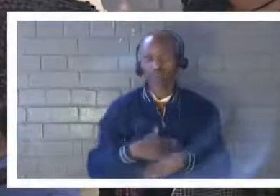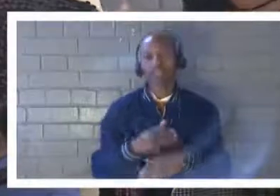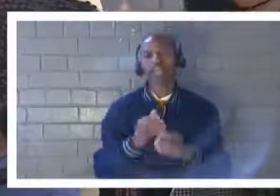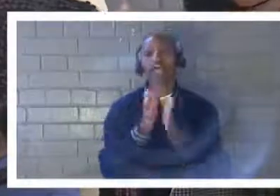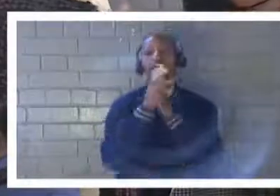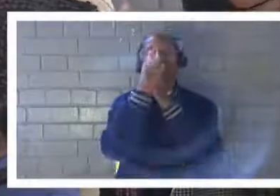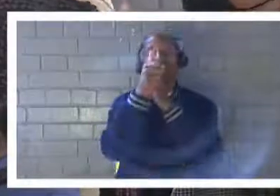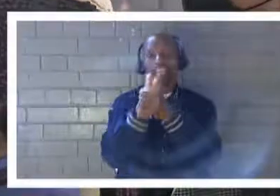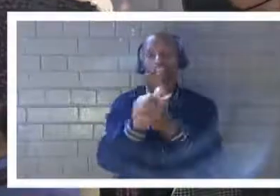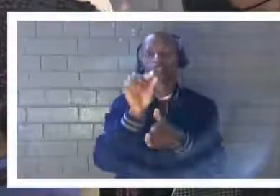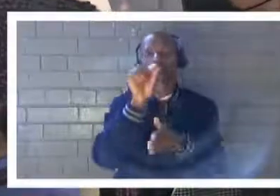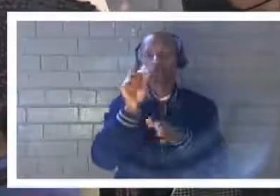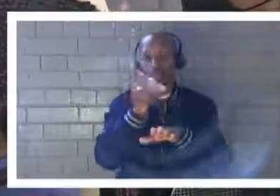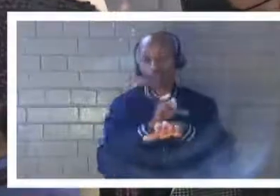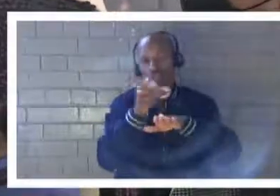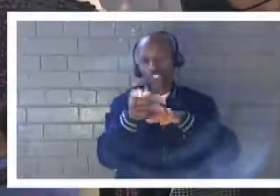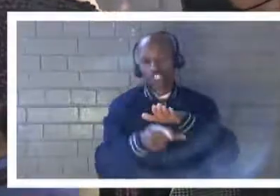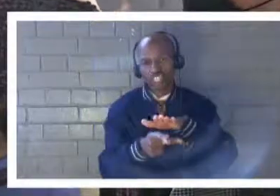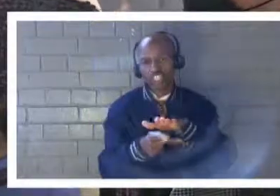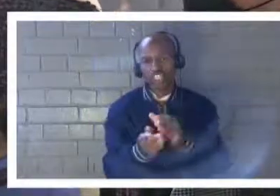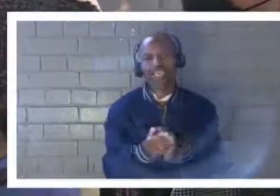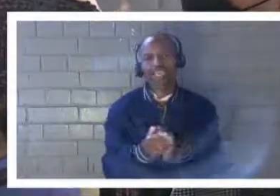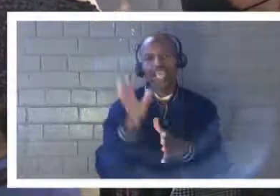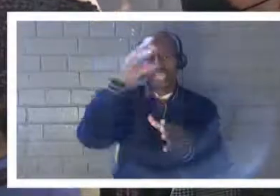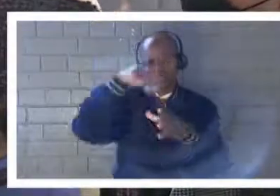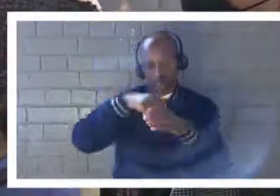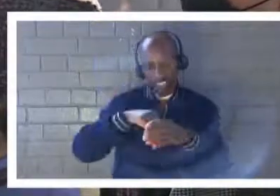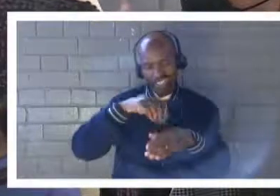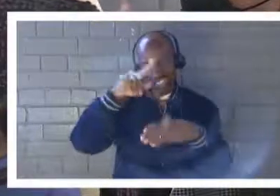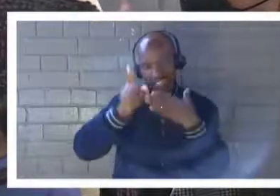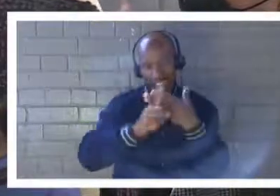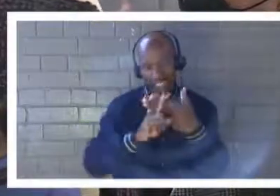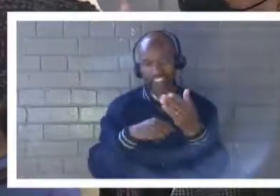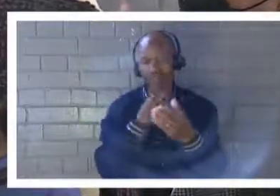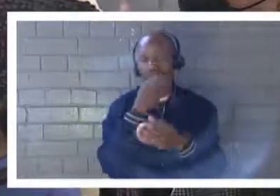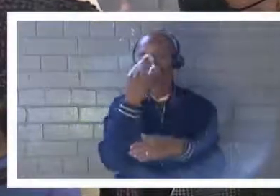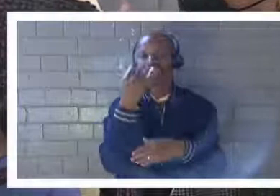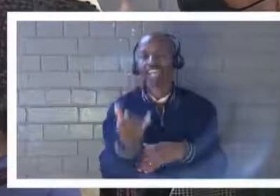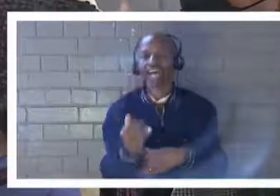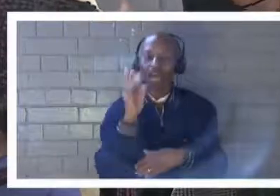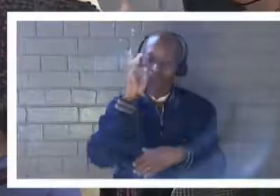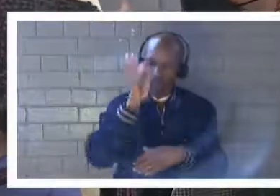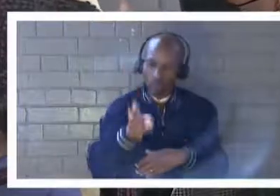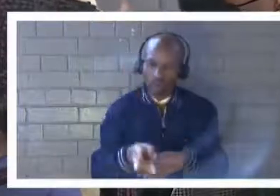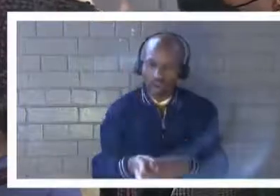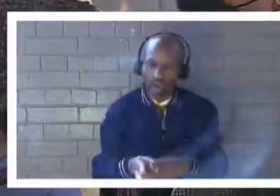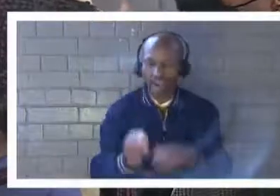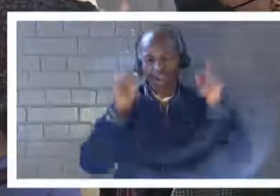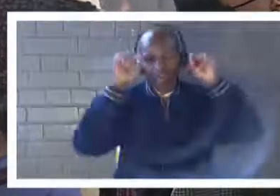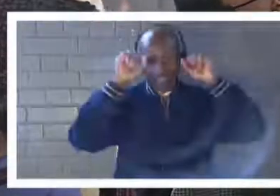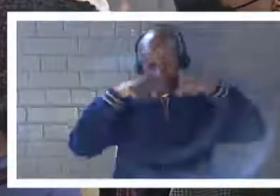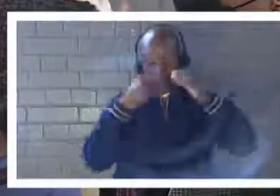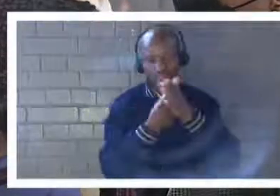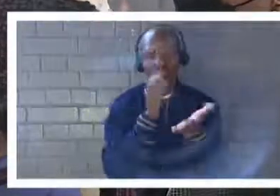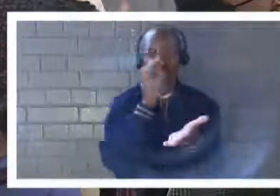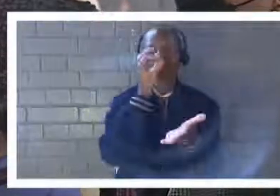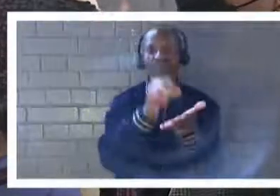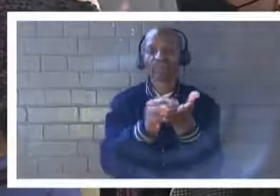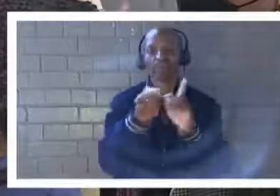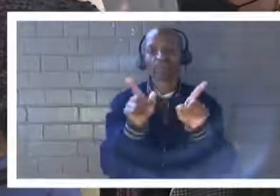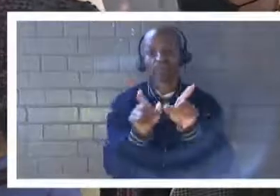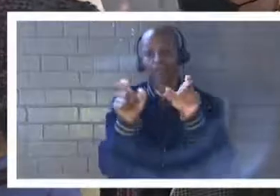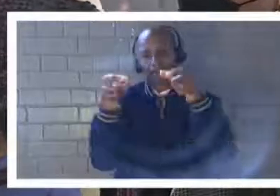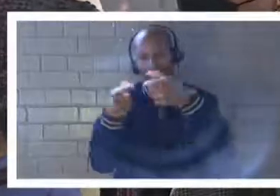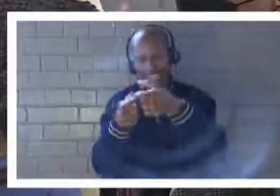projects, replacing of glass windows, as I've mentioned. So I'll agree with the proposal from the committee